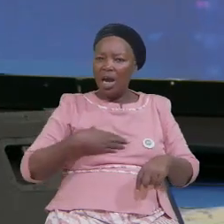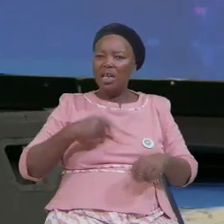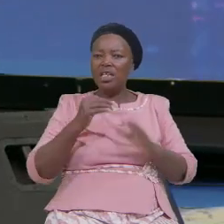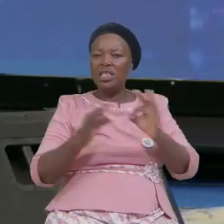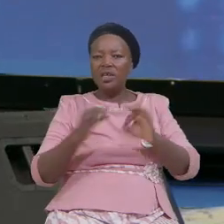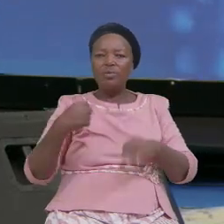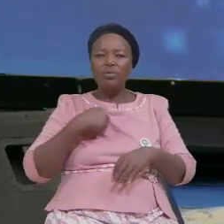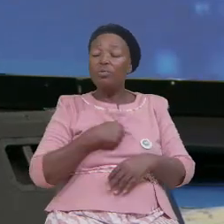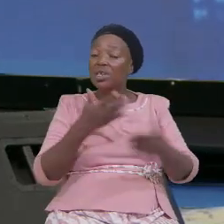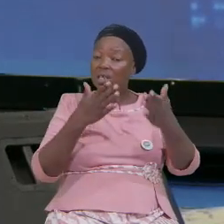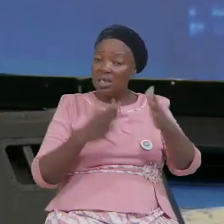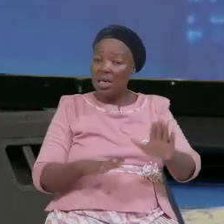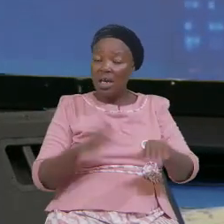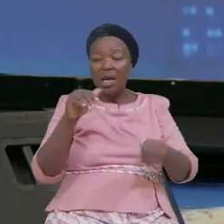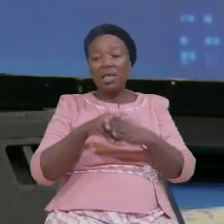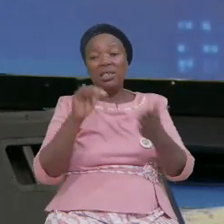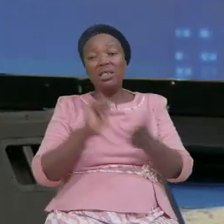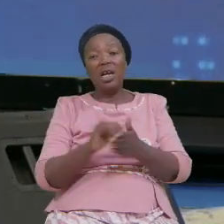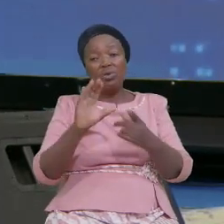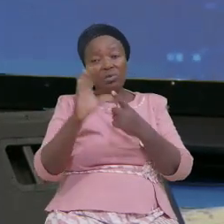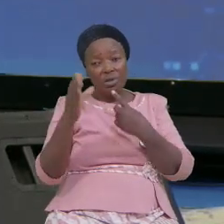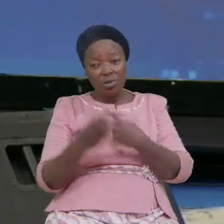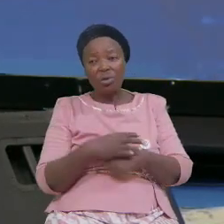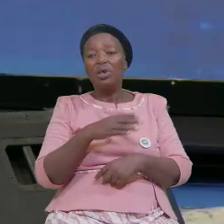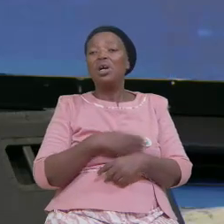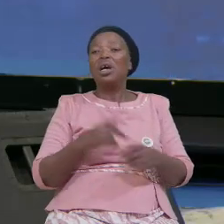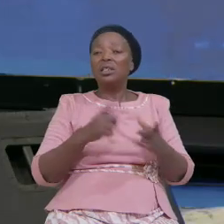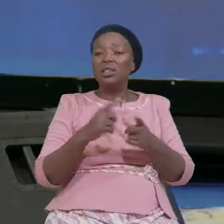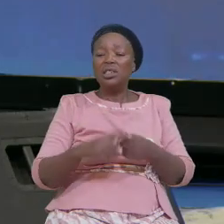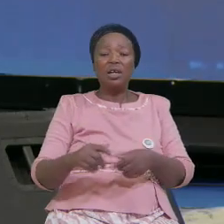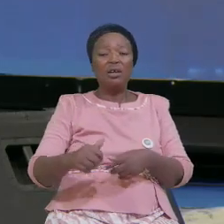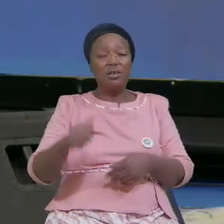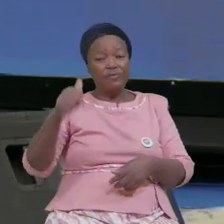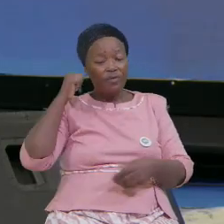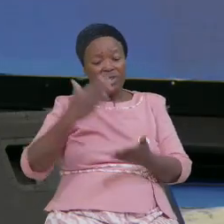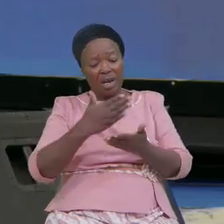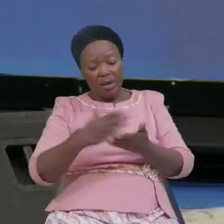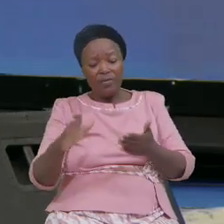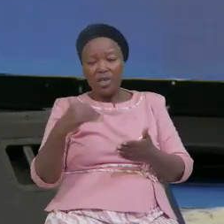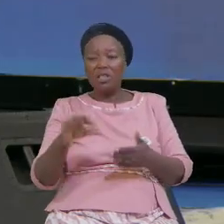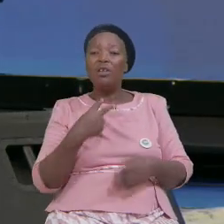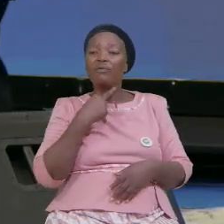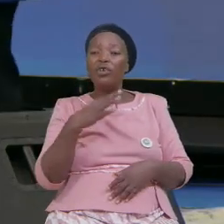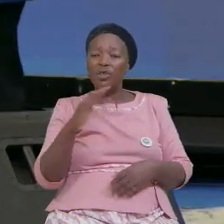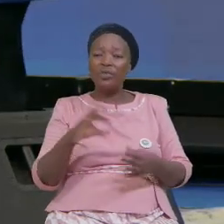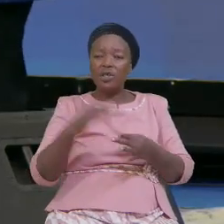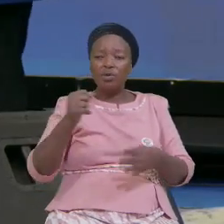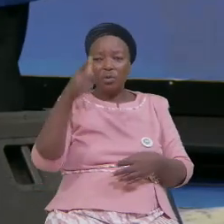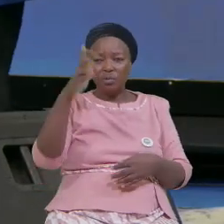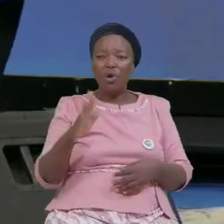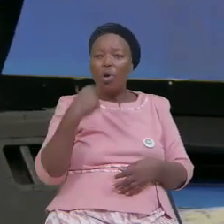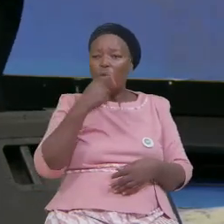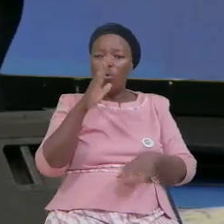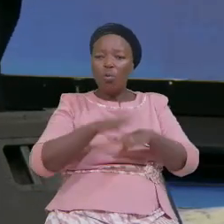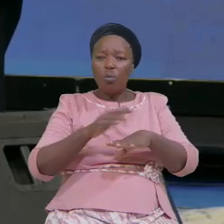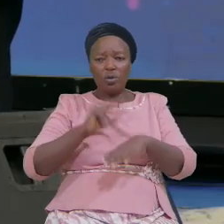die in that condition, resisting the voice of the Spirit of God who wants